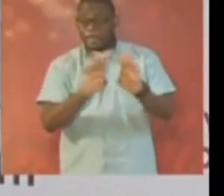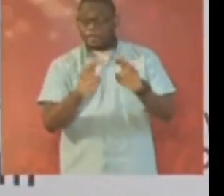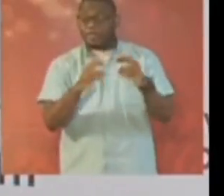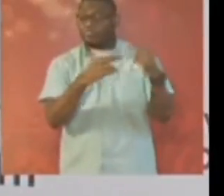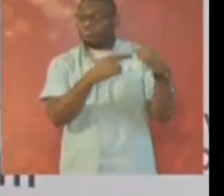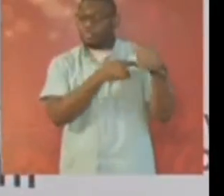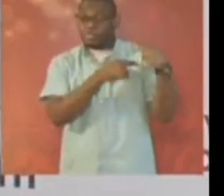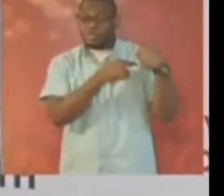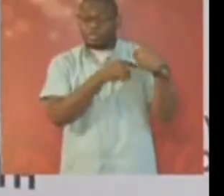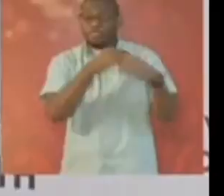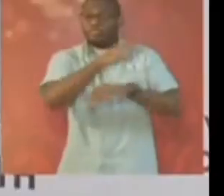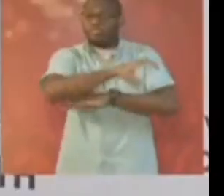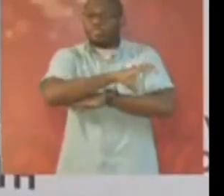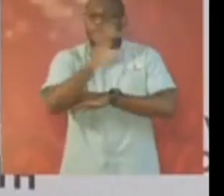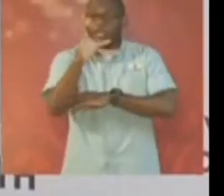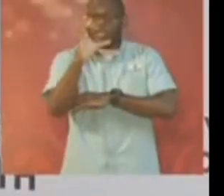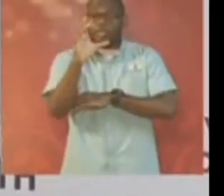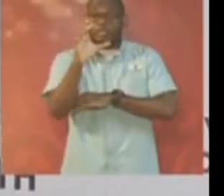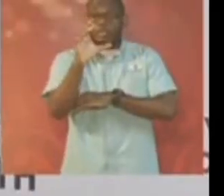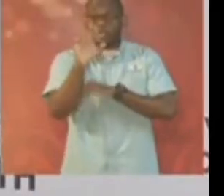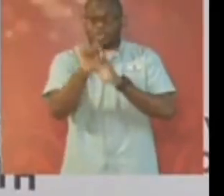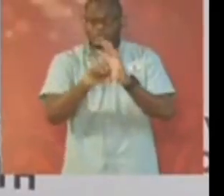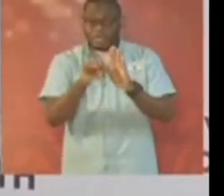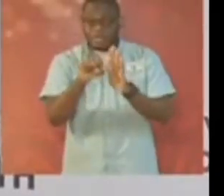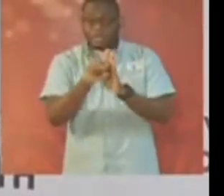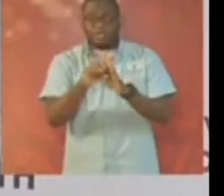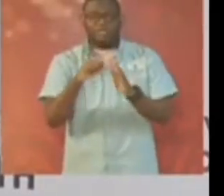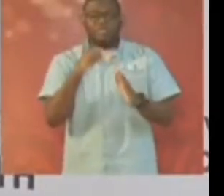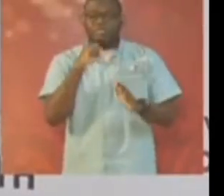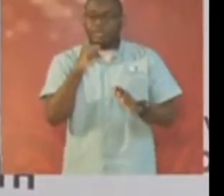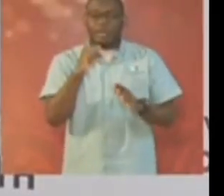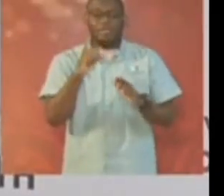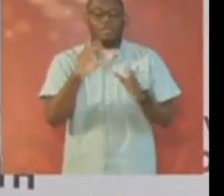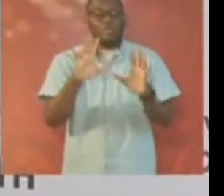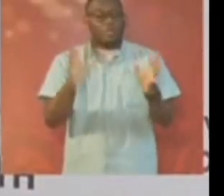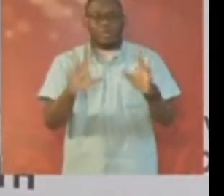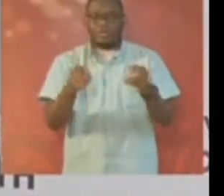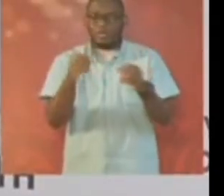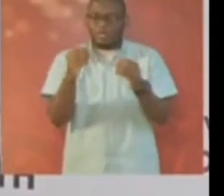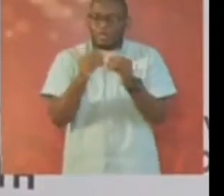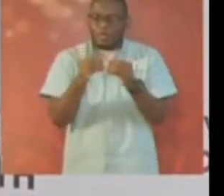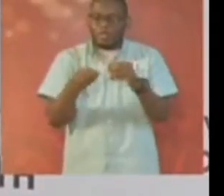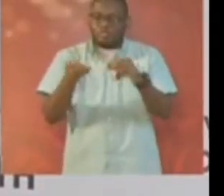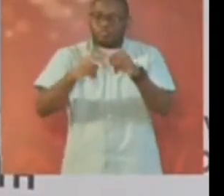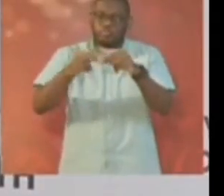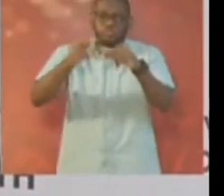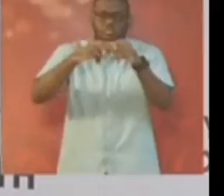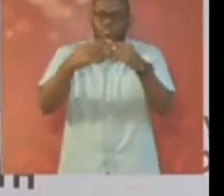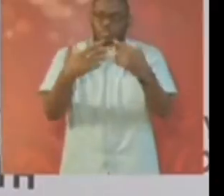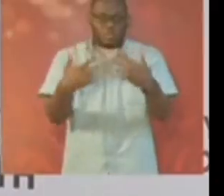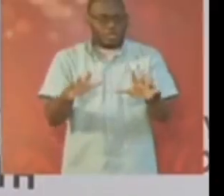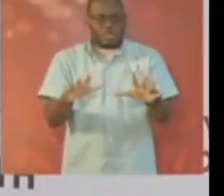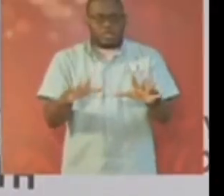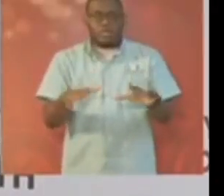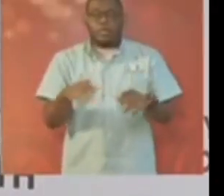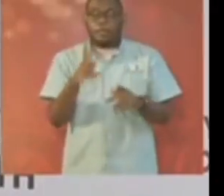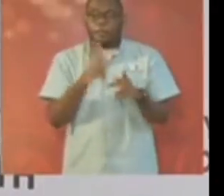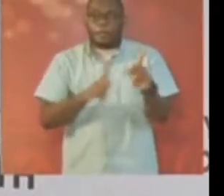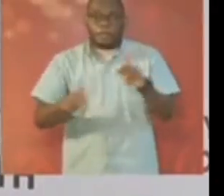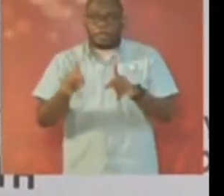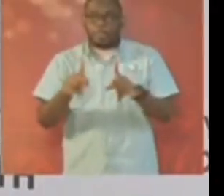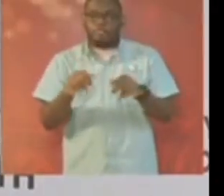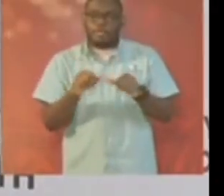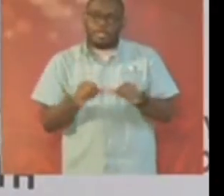Christmas season do not lead to the kind of spike that is possible if we proceed as we have